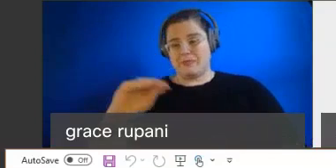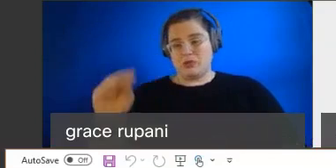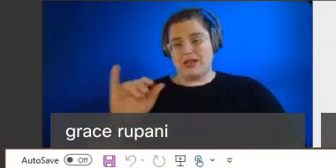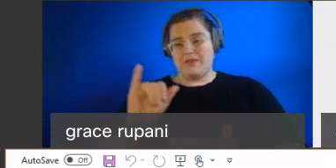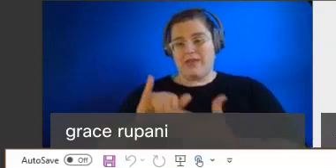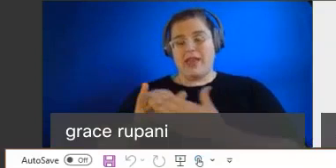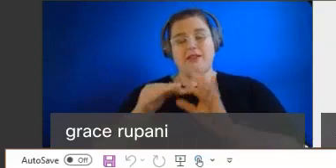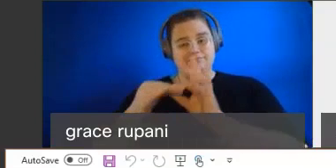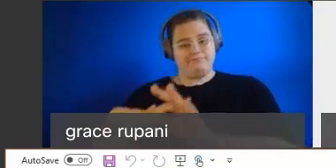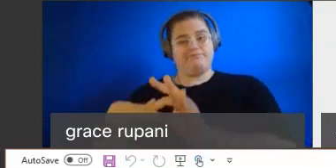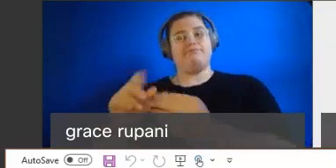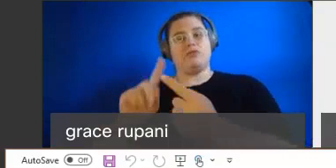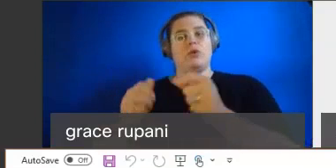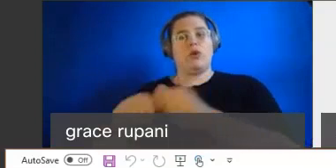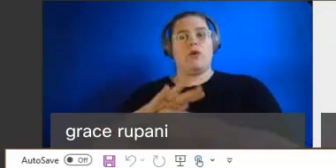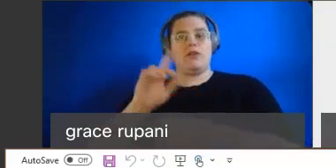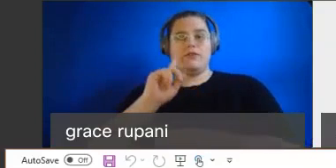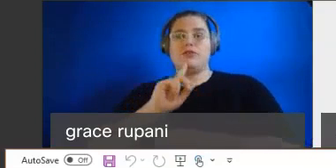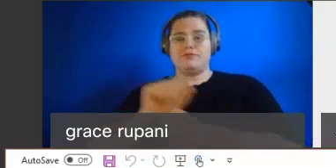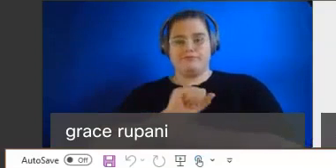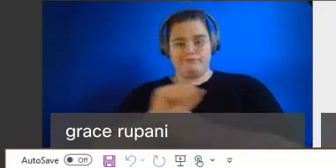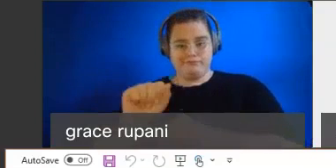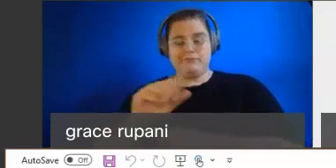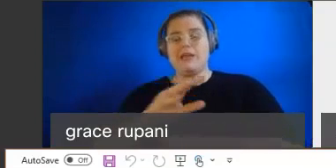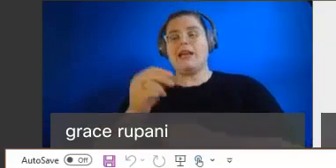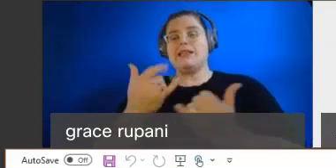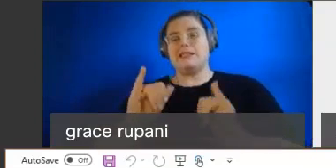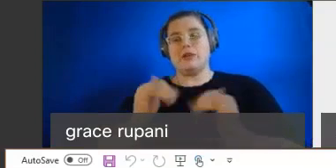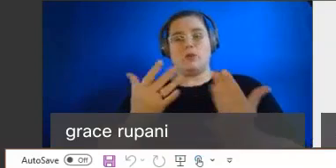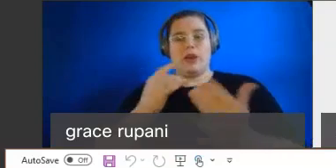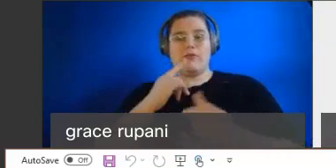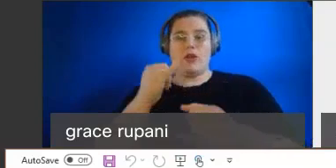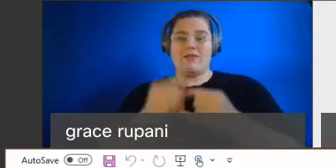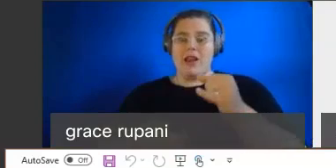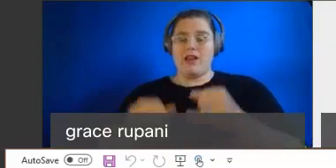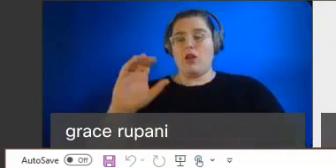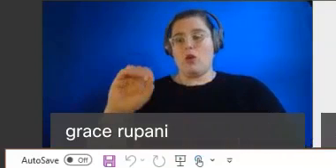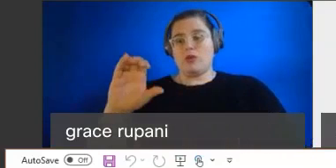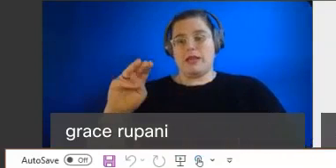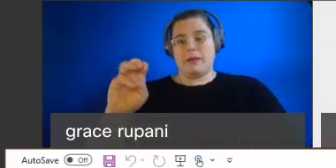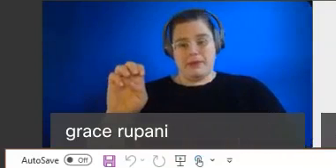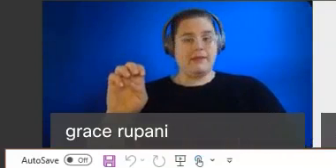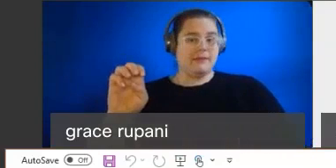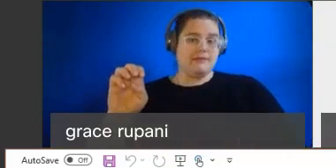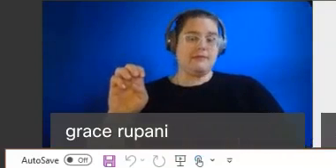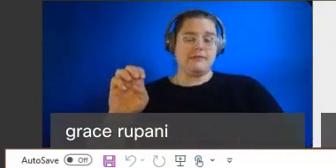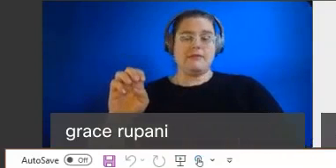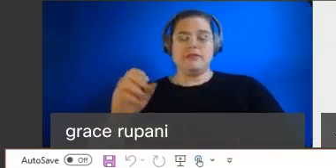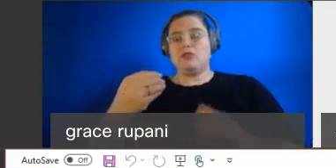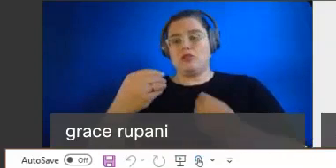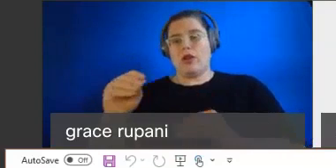and we're still awaiting the final word from OCME, sorry about that, on some of